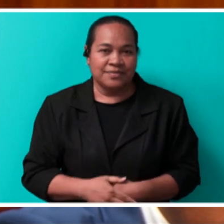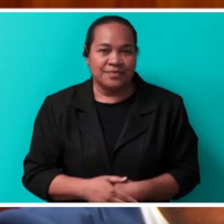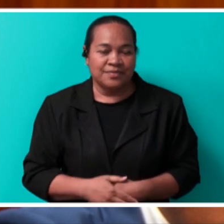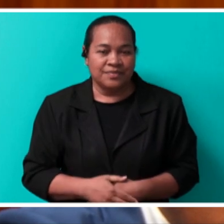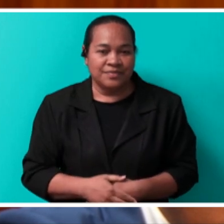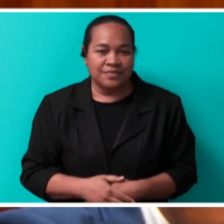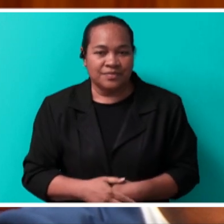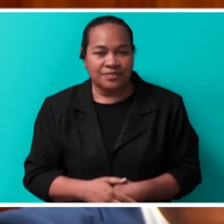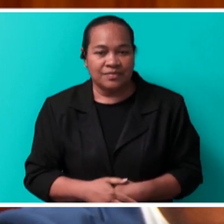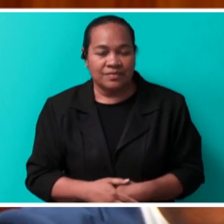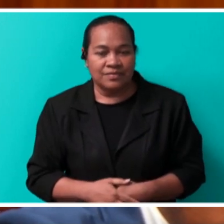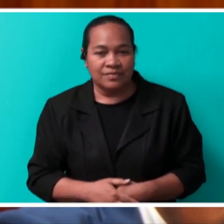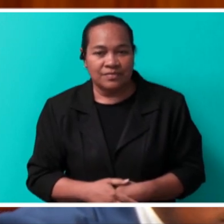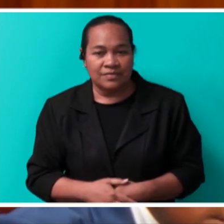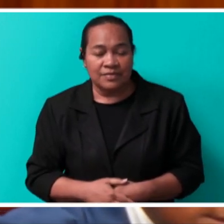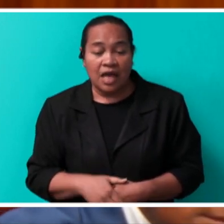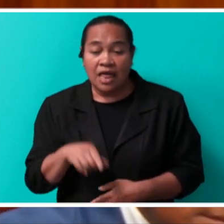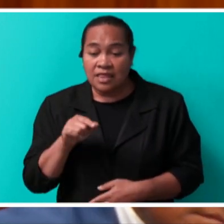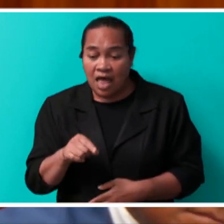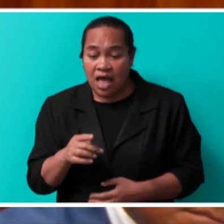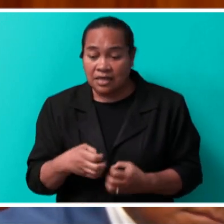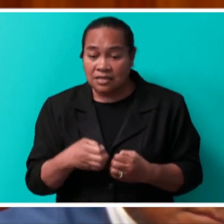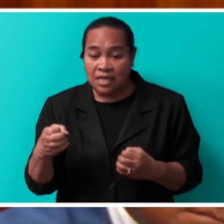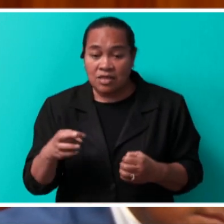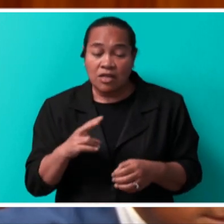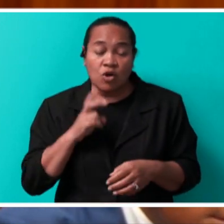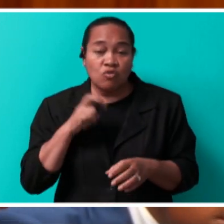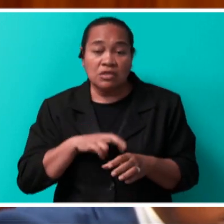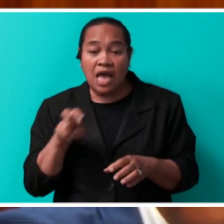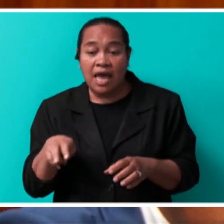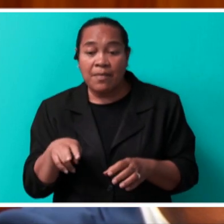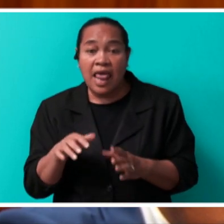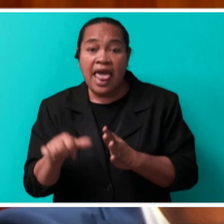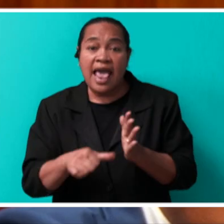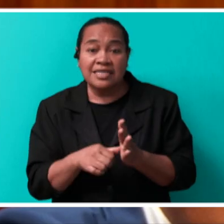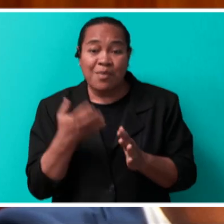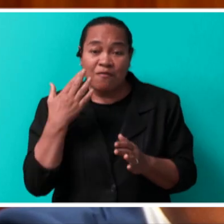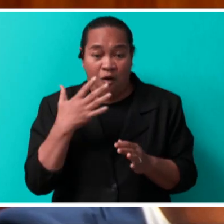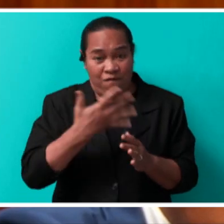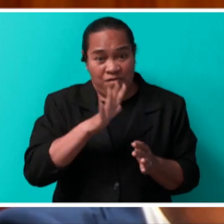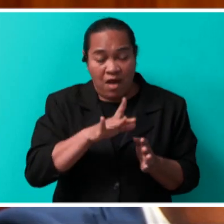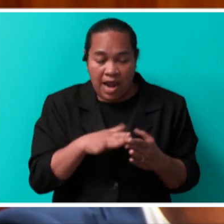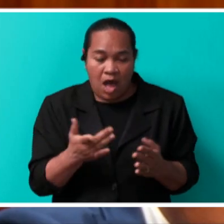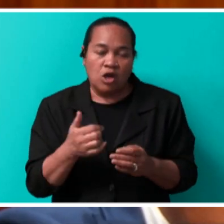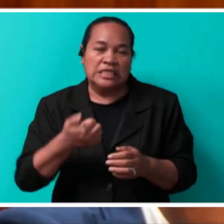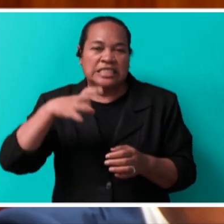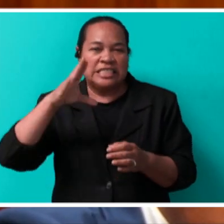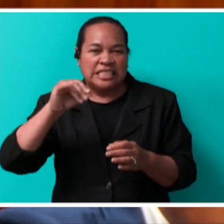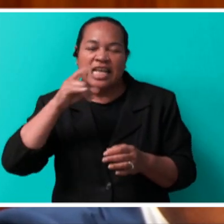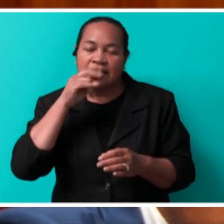Mr. Speaker, sir, the extension of the retirement age to 60 and the re-engagement of retirees so